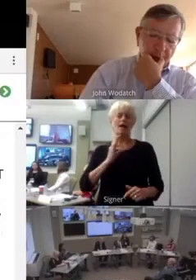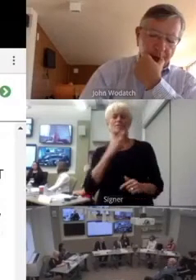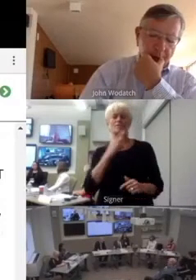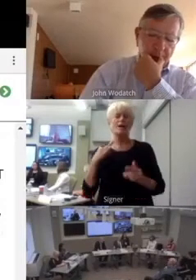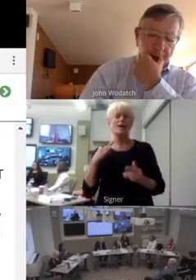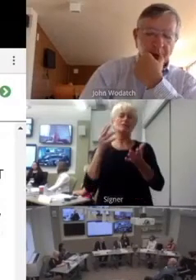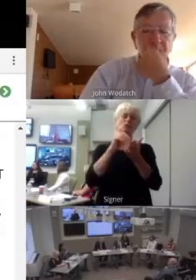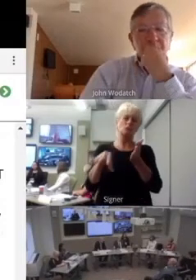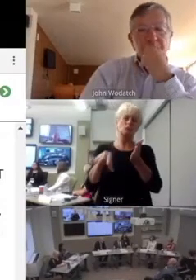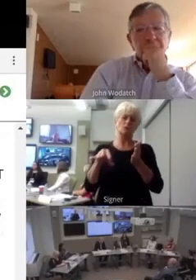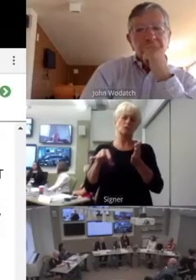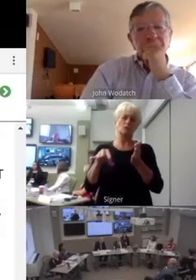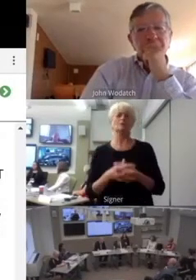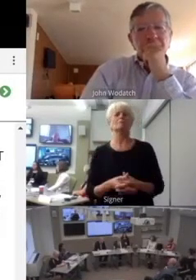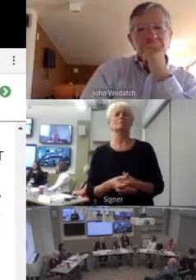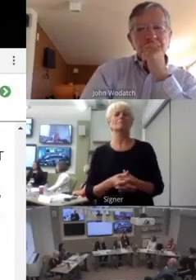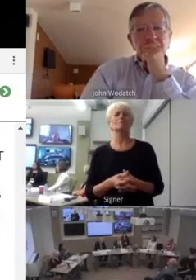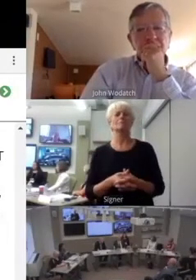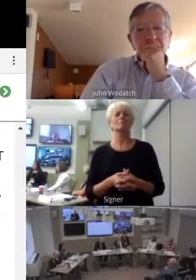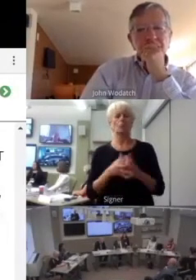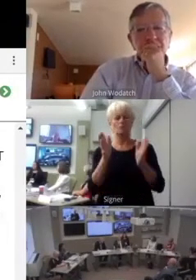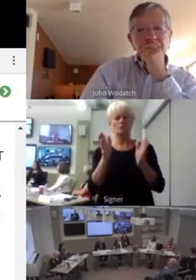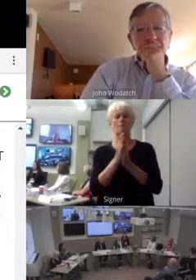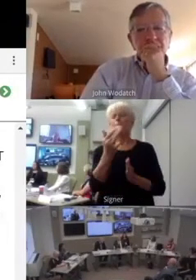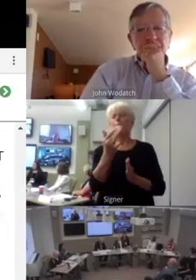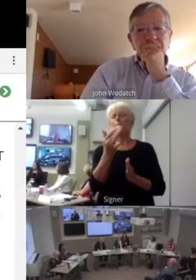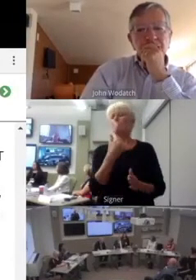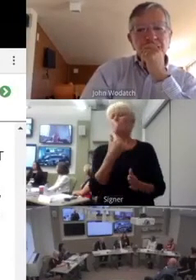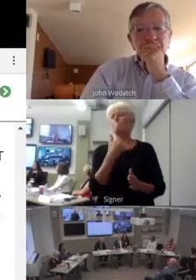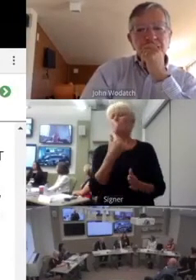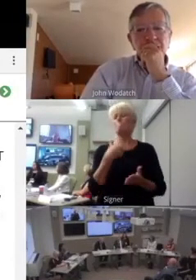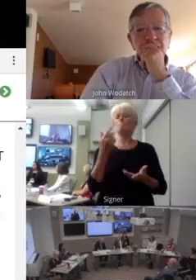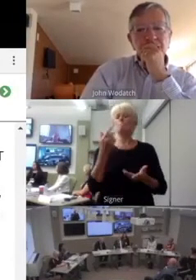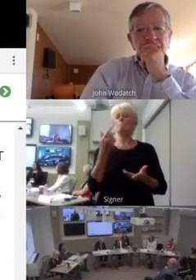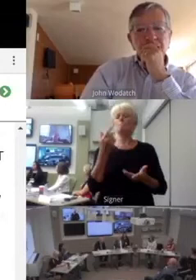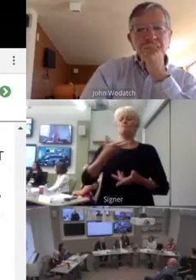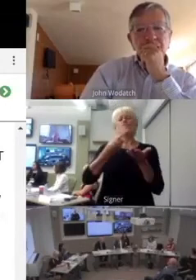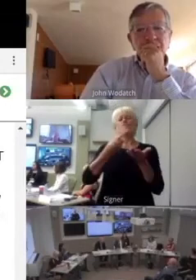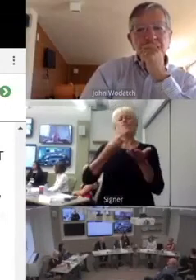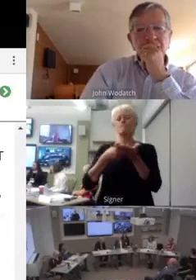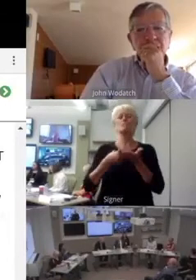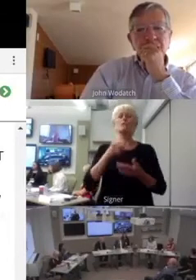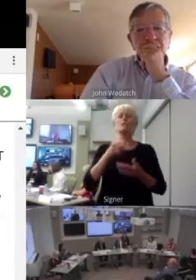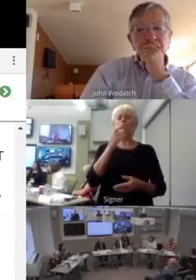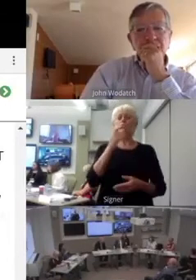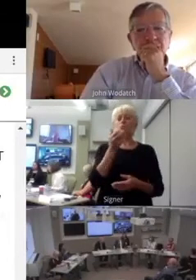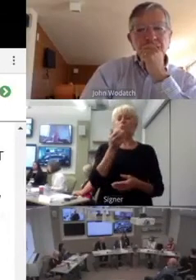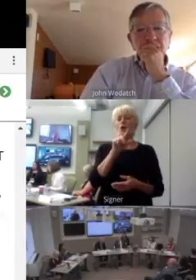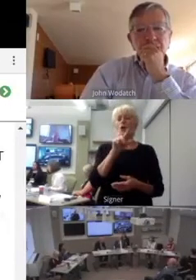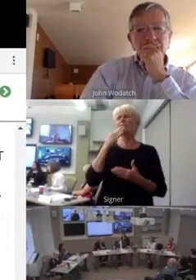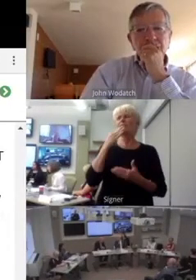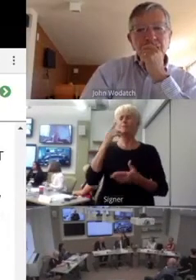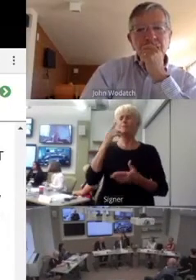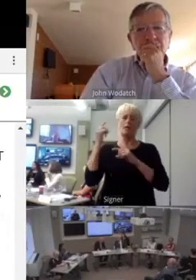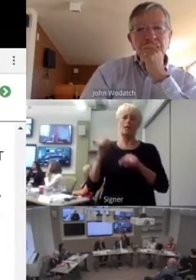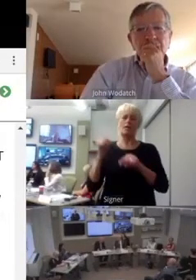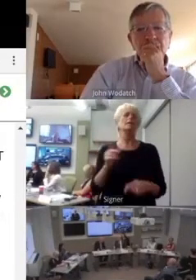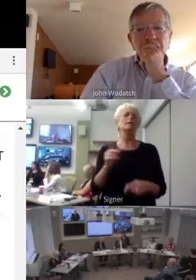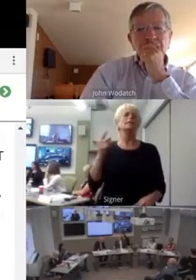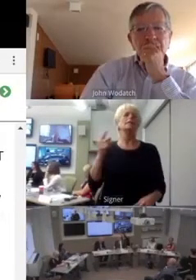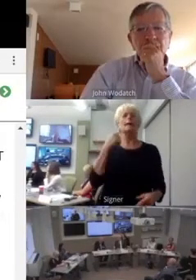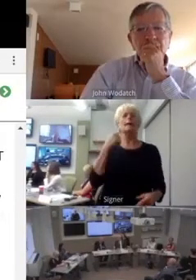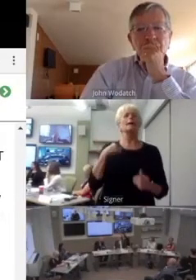first, we're going to talk together. Charles, thank you for being here. Tell us, how did you reach out? You were required to consult